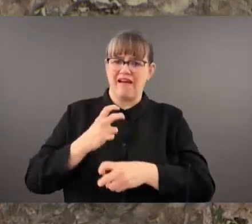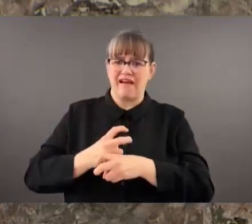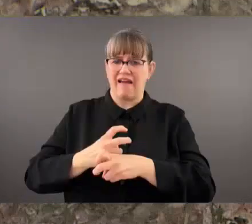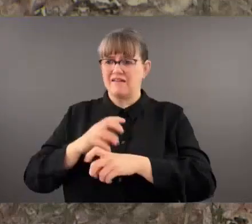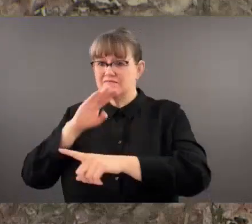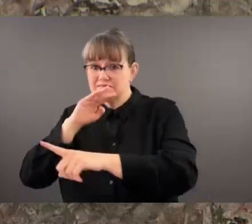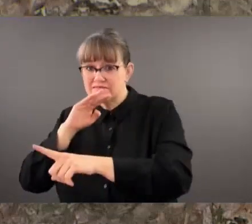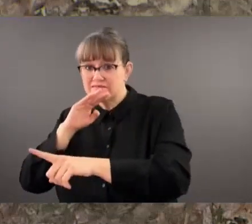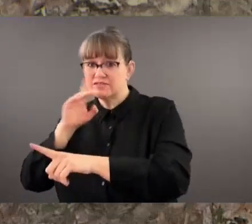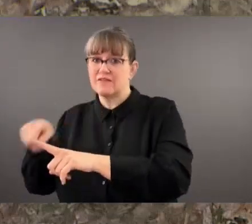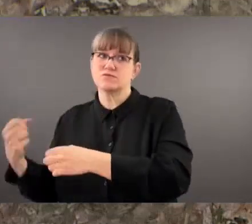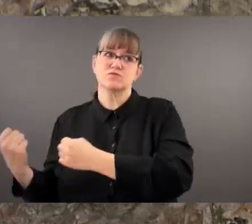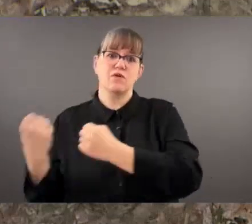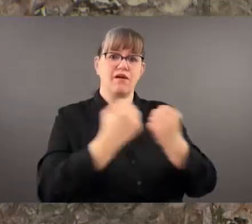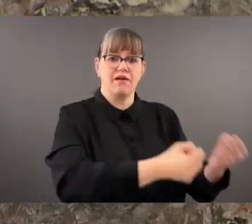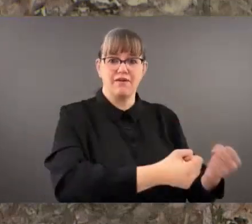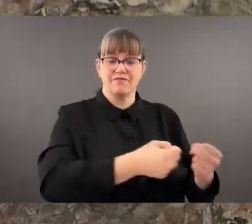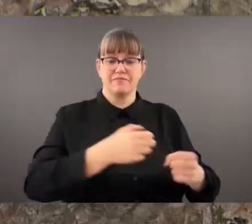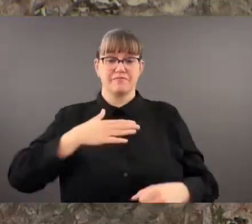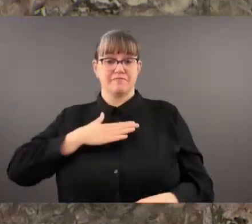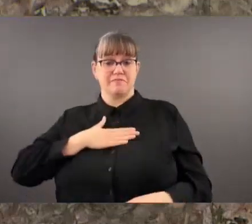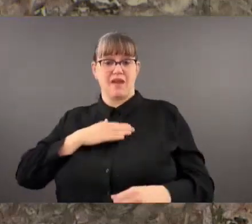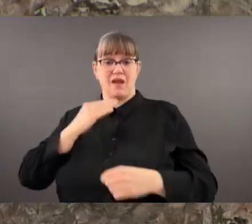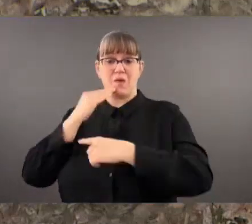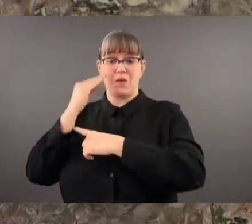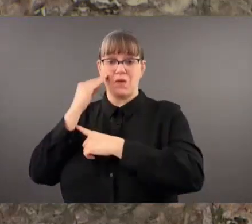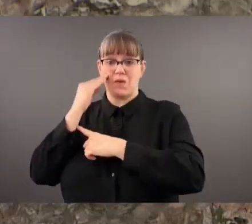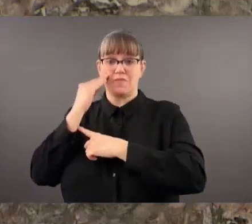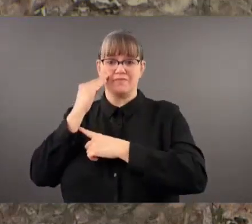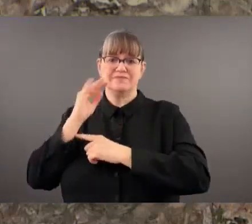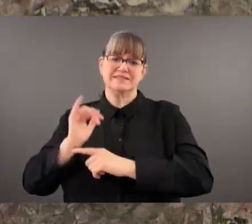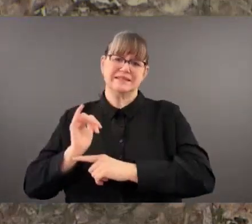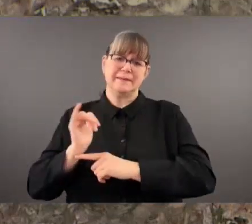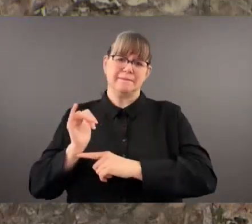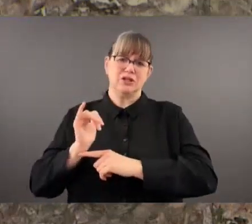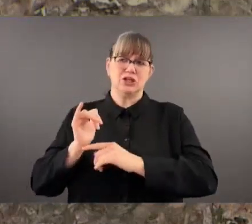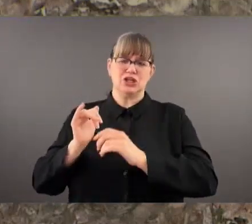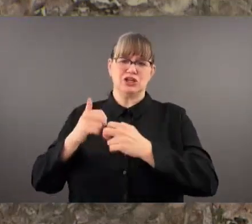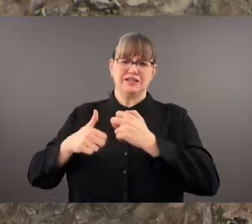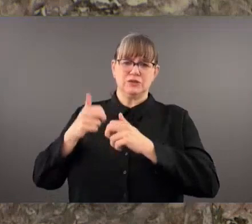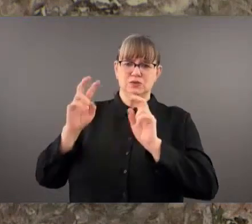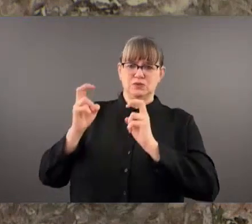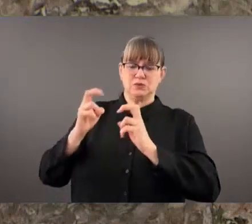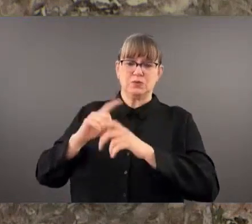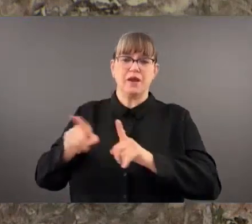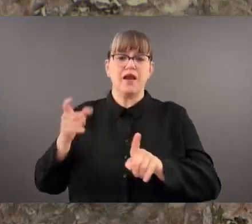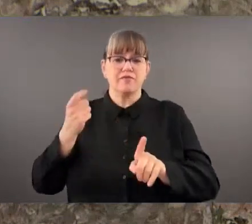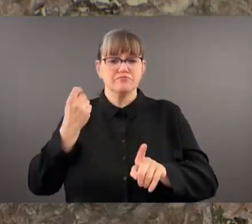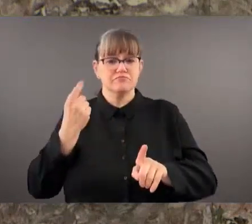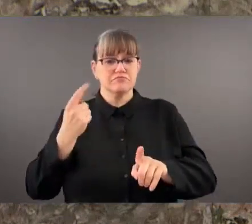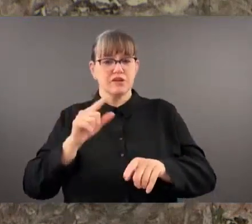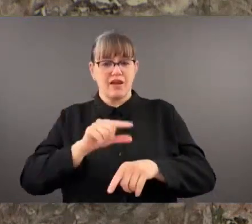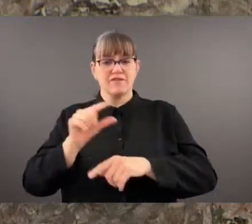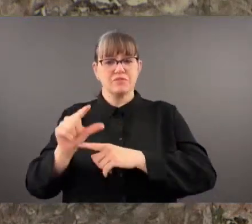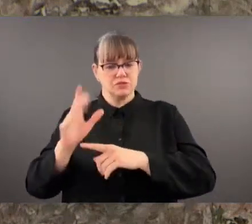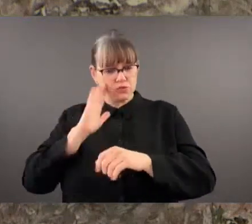That's why we're going to continue to do this work. We're going to continue to do things like building the hospital that we've done in Terrace by undertaking